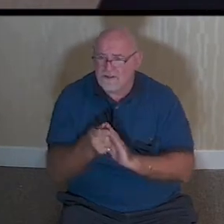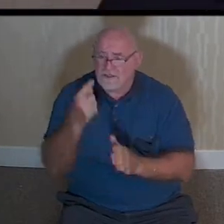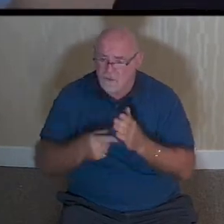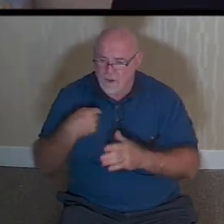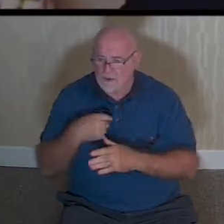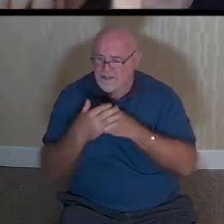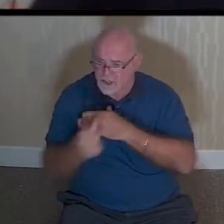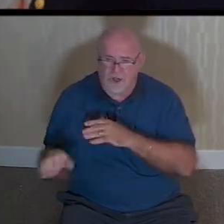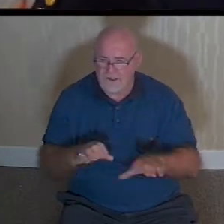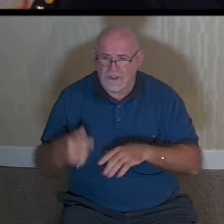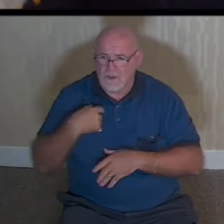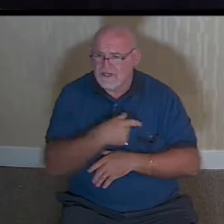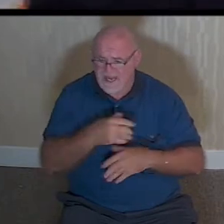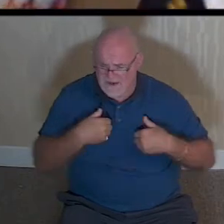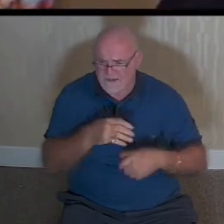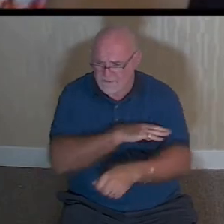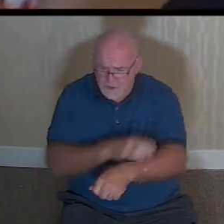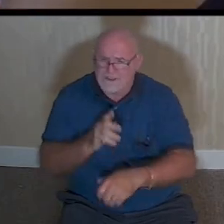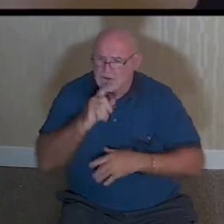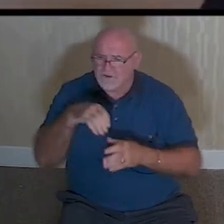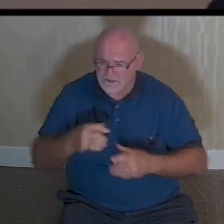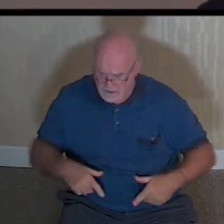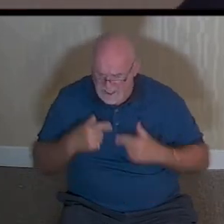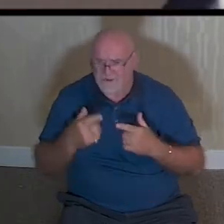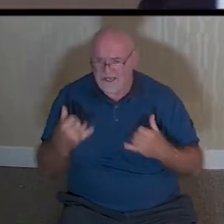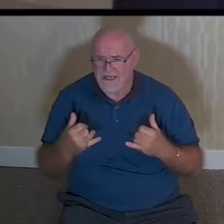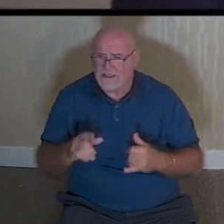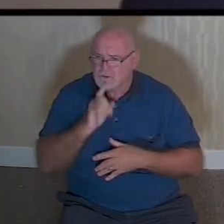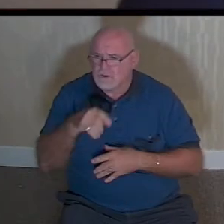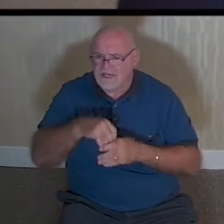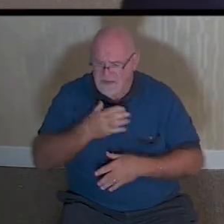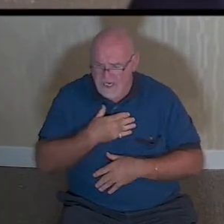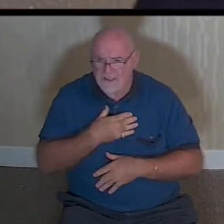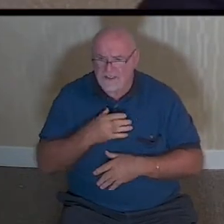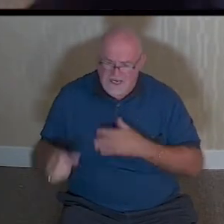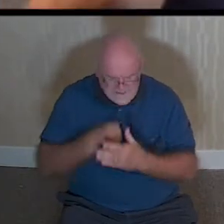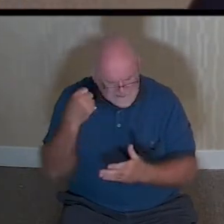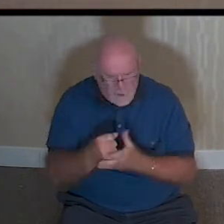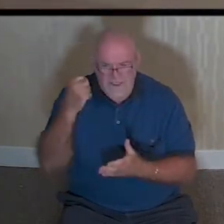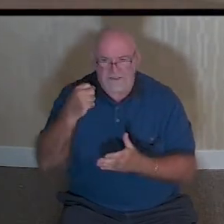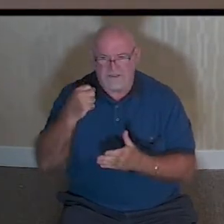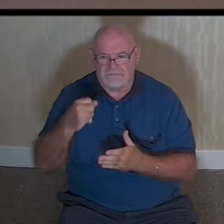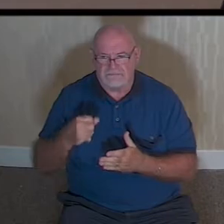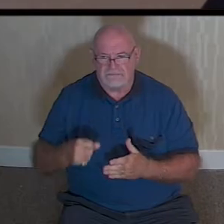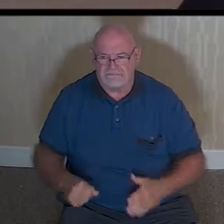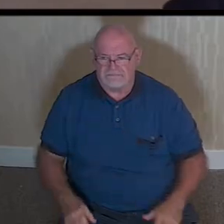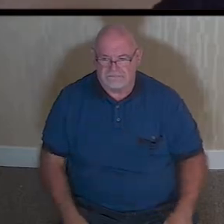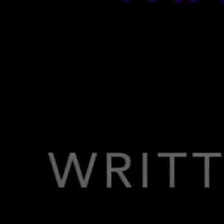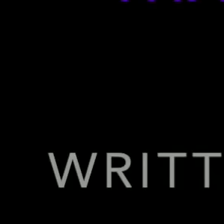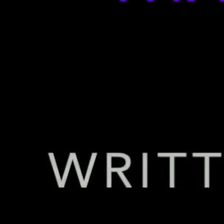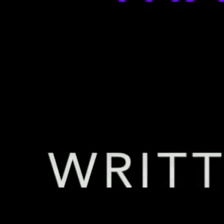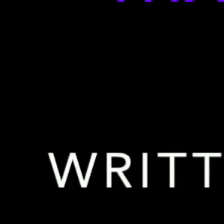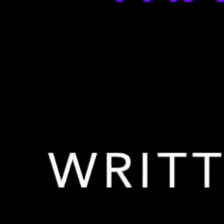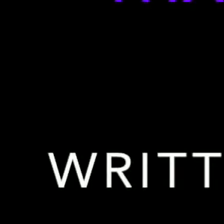been called to do, and we've got the power. It's the truth in your life today. It's the truth in mine, and so it is.